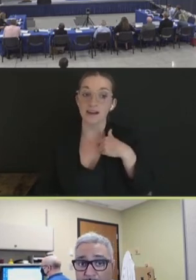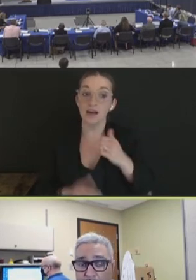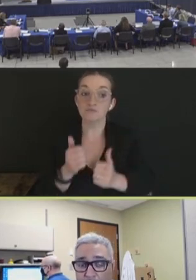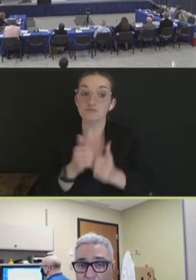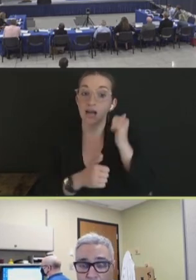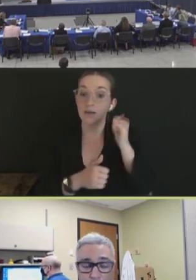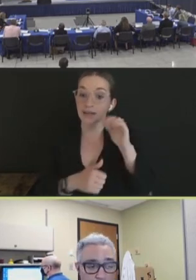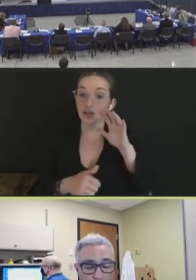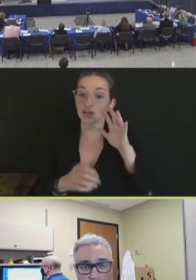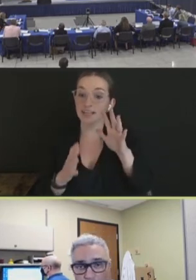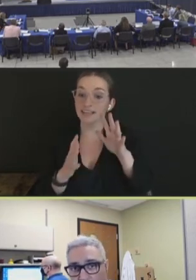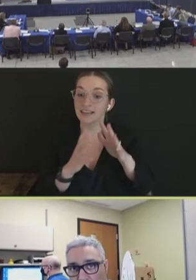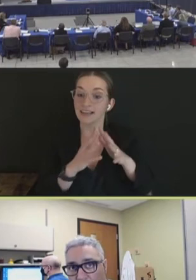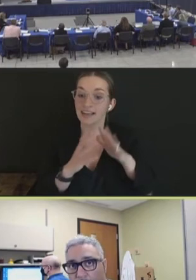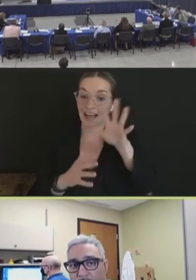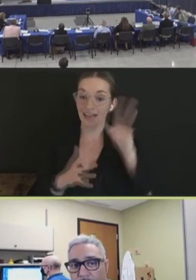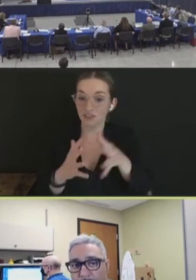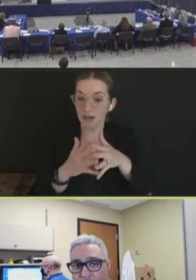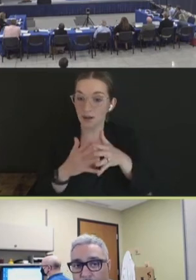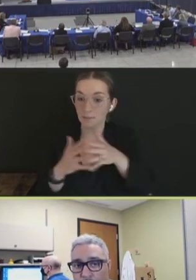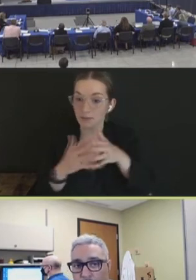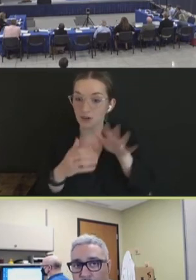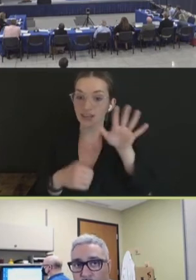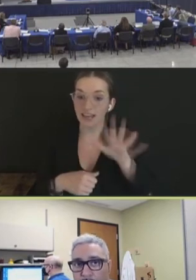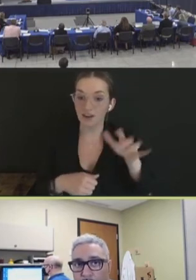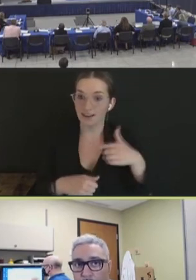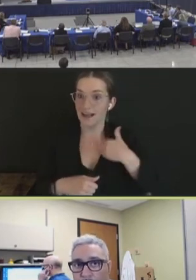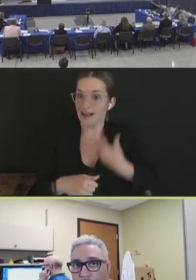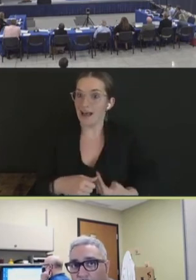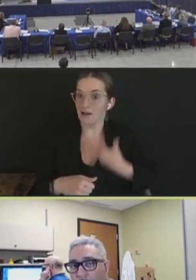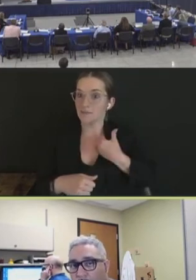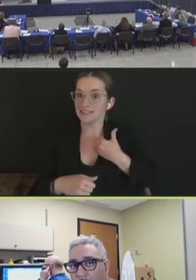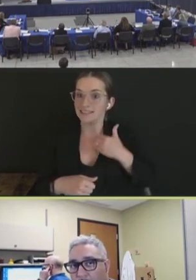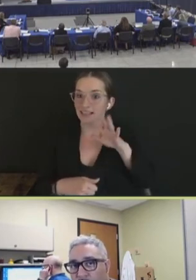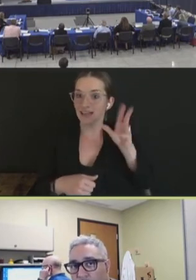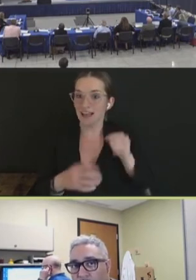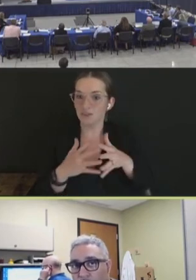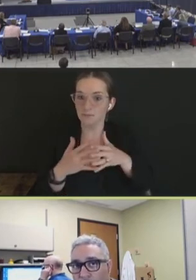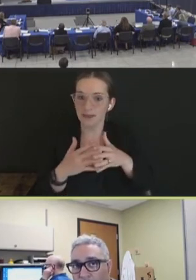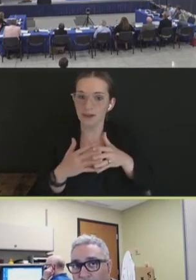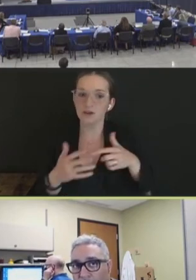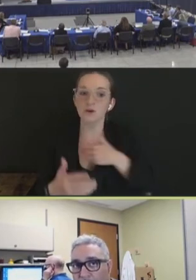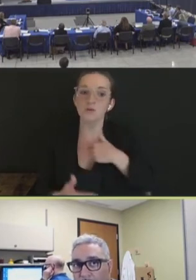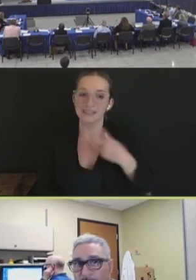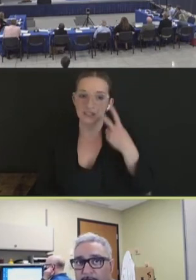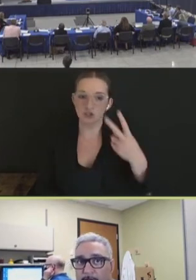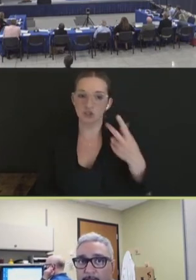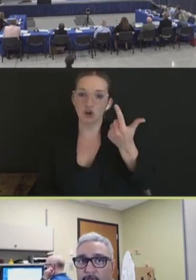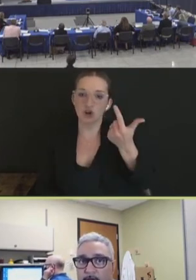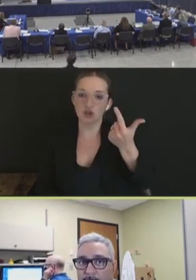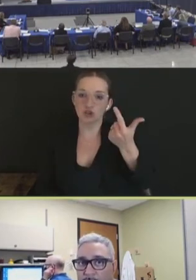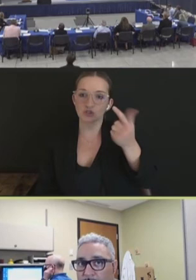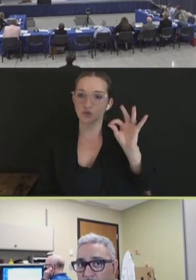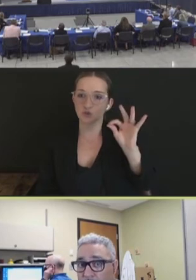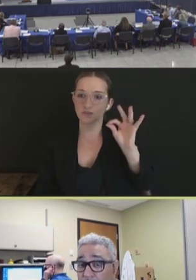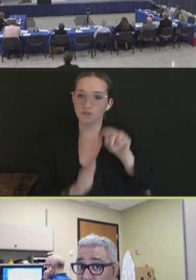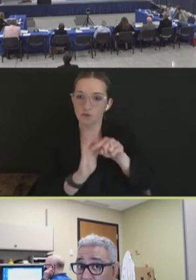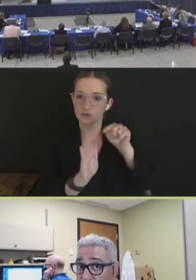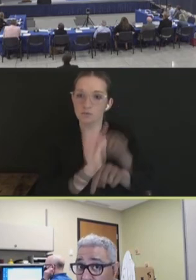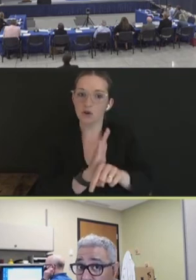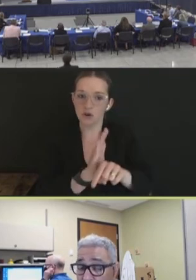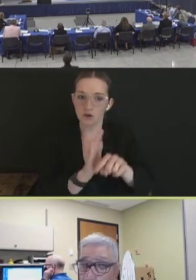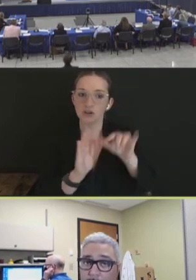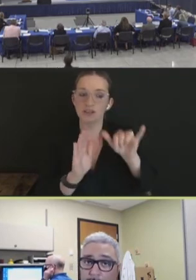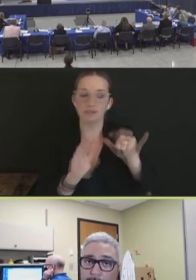I am African-American. We saw here in Minneapolis, George Floyd's murder in May of 2020 really set off national conversations regarding